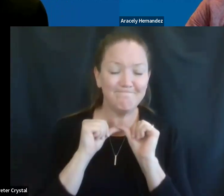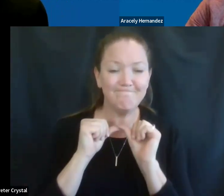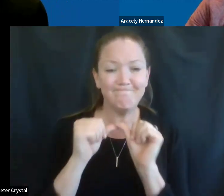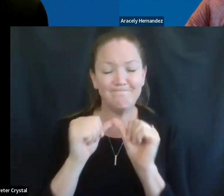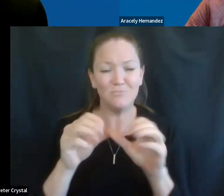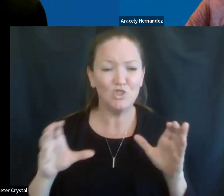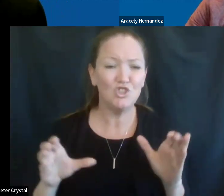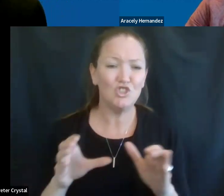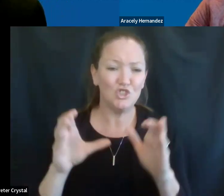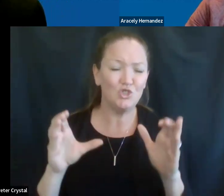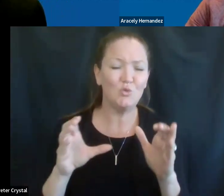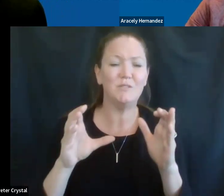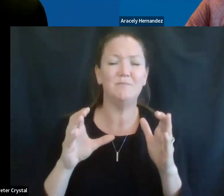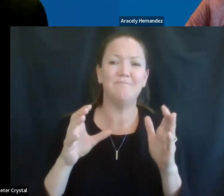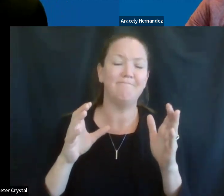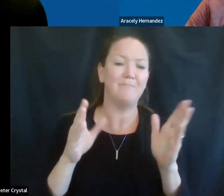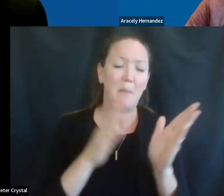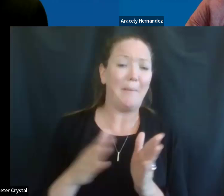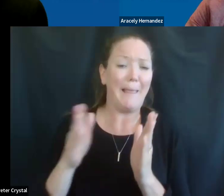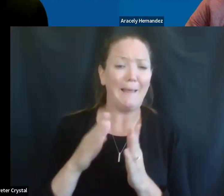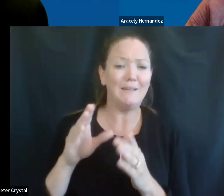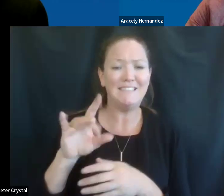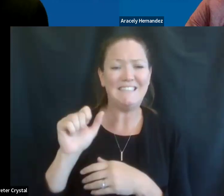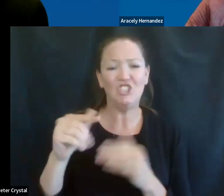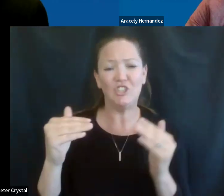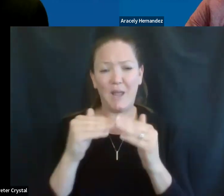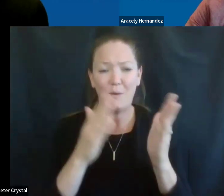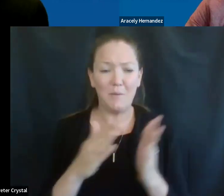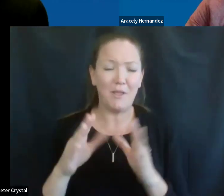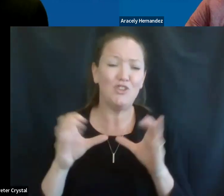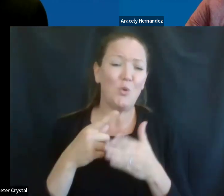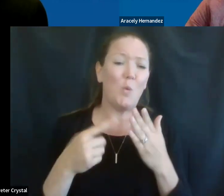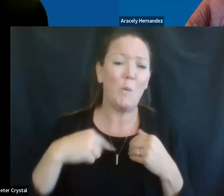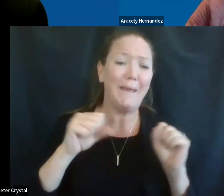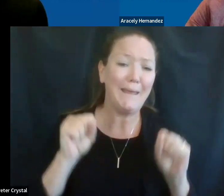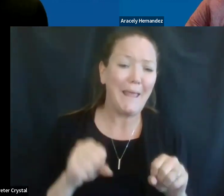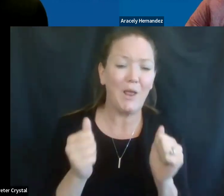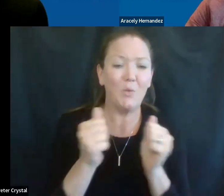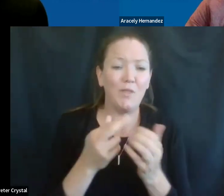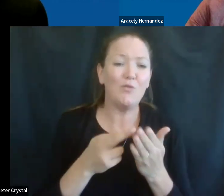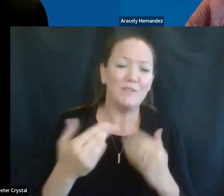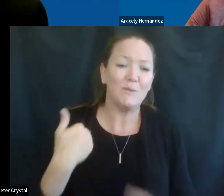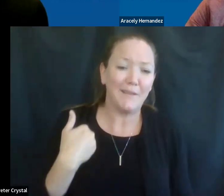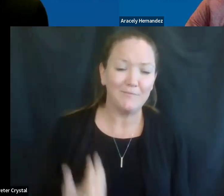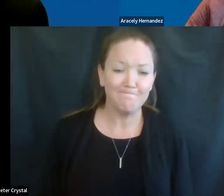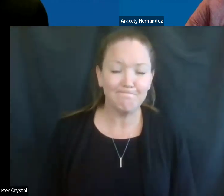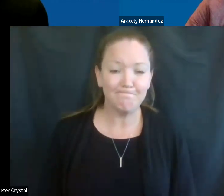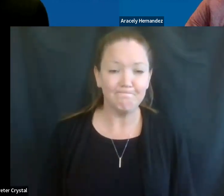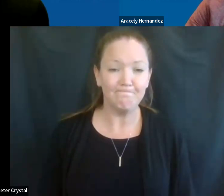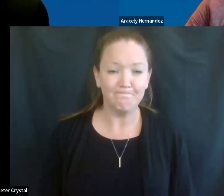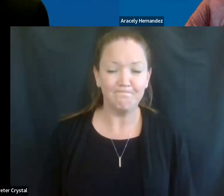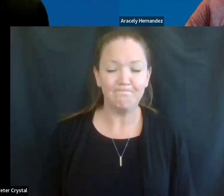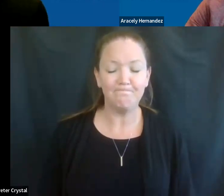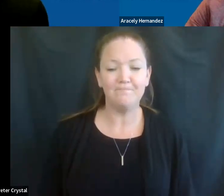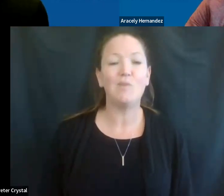as much of the digital equity plan as we can with the current resources. And also looking